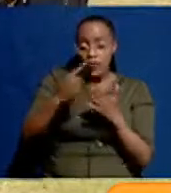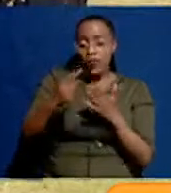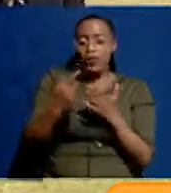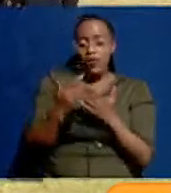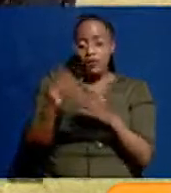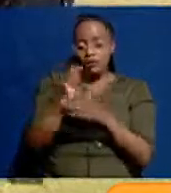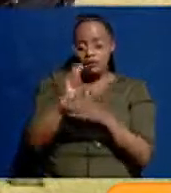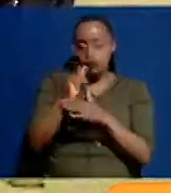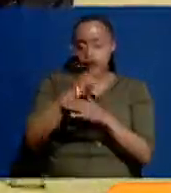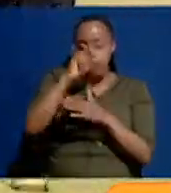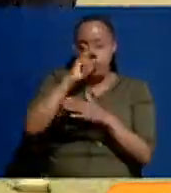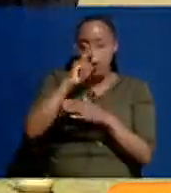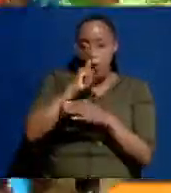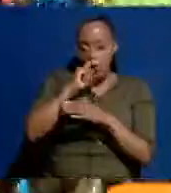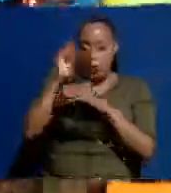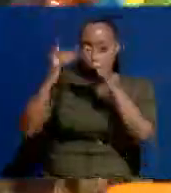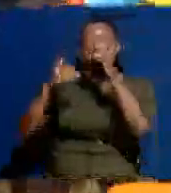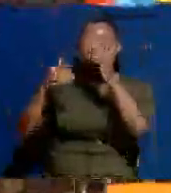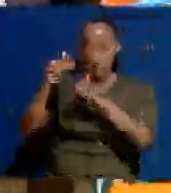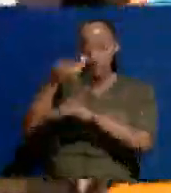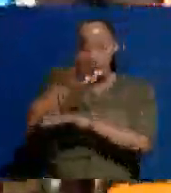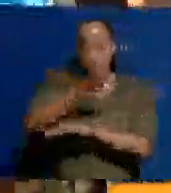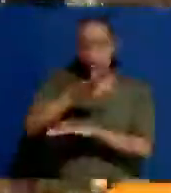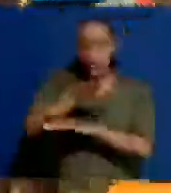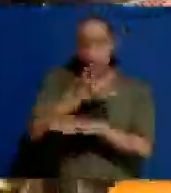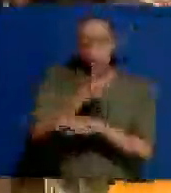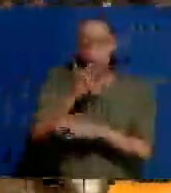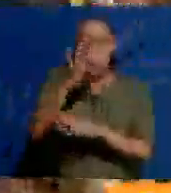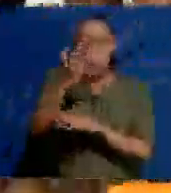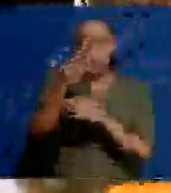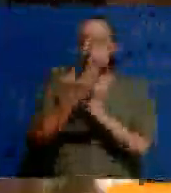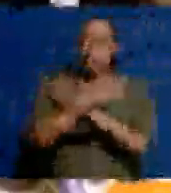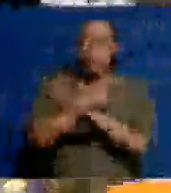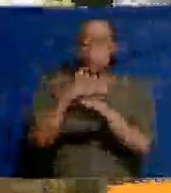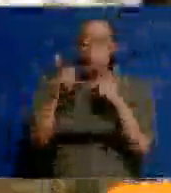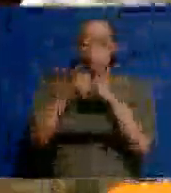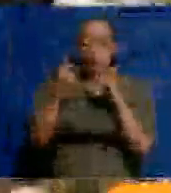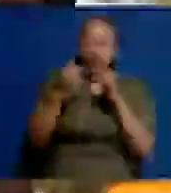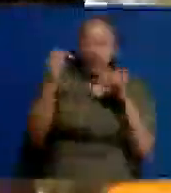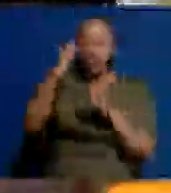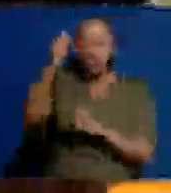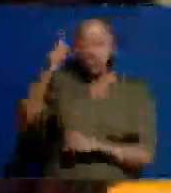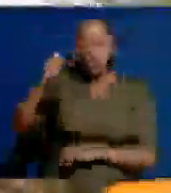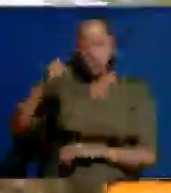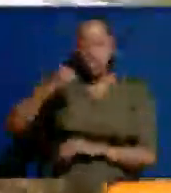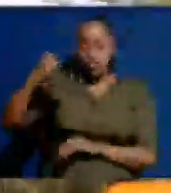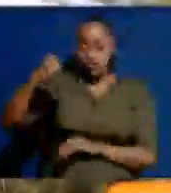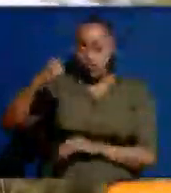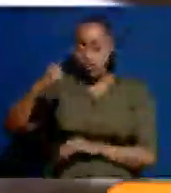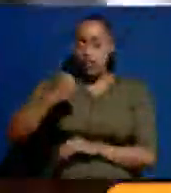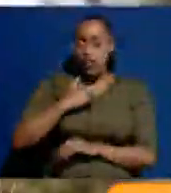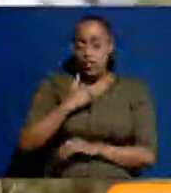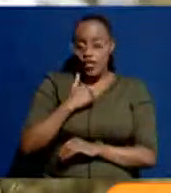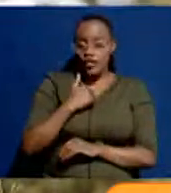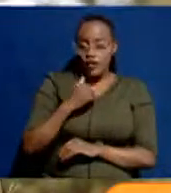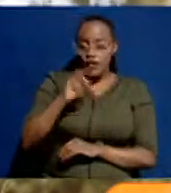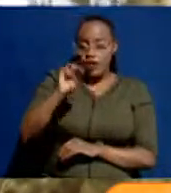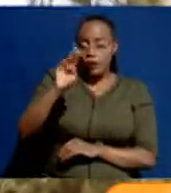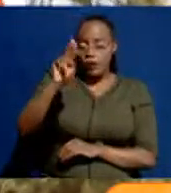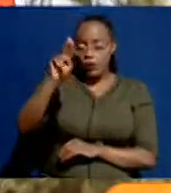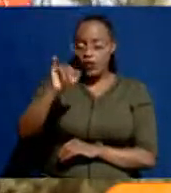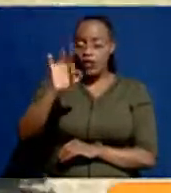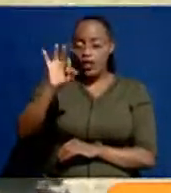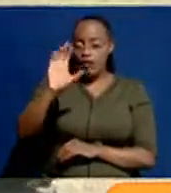Aga Khan University grounds as they plan on 3 friendly matches against Tanzania sides. The Brewers will face Mbuni FC